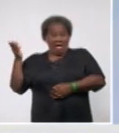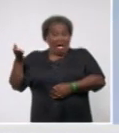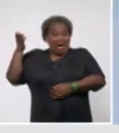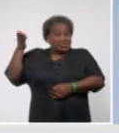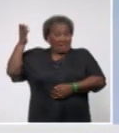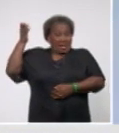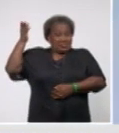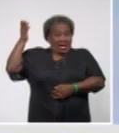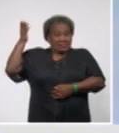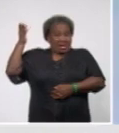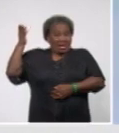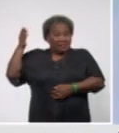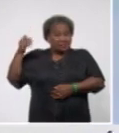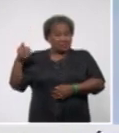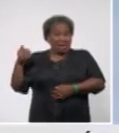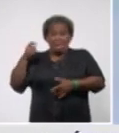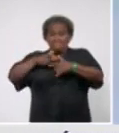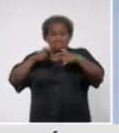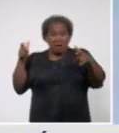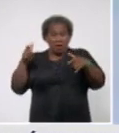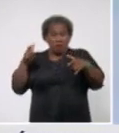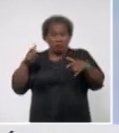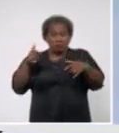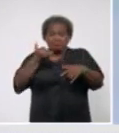days, standing at